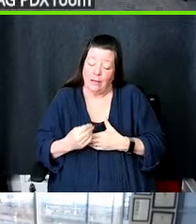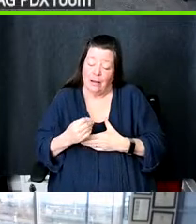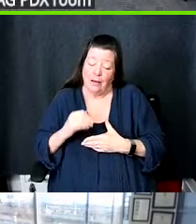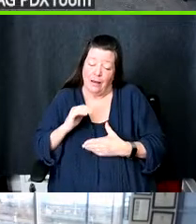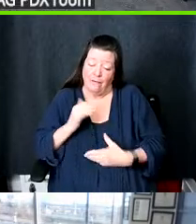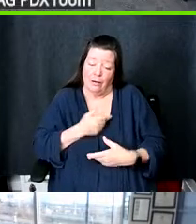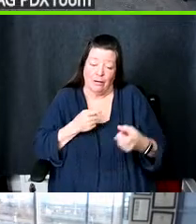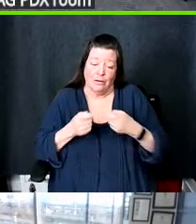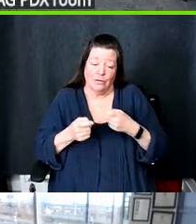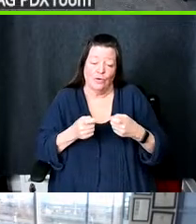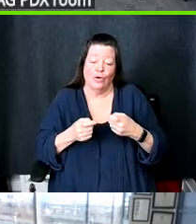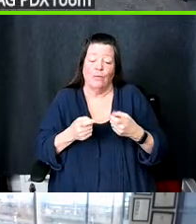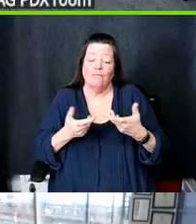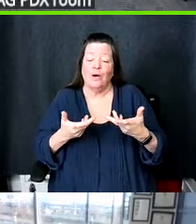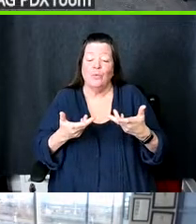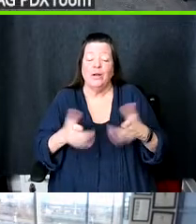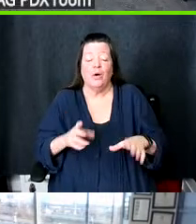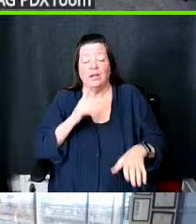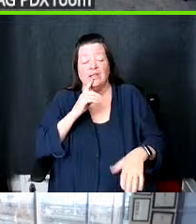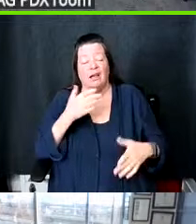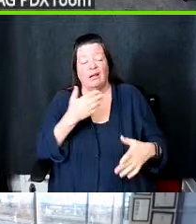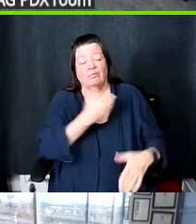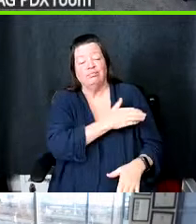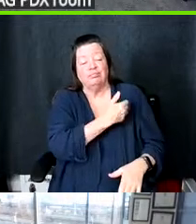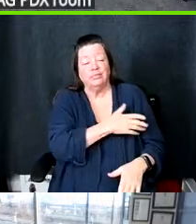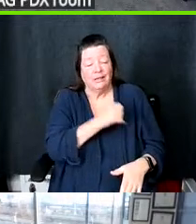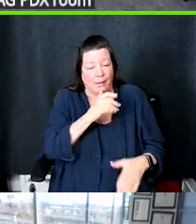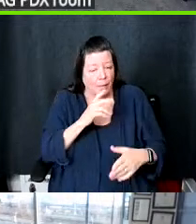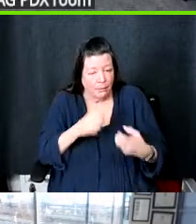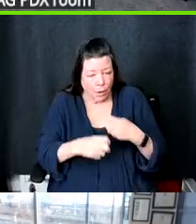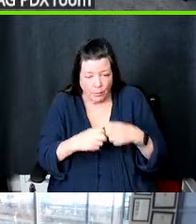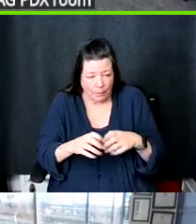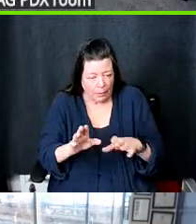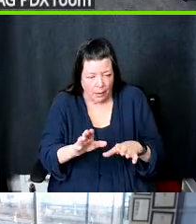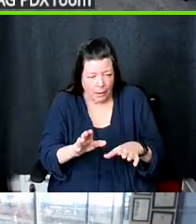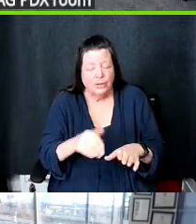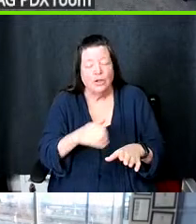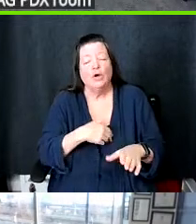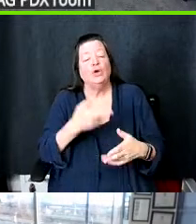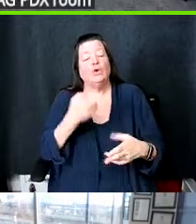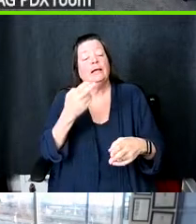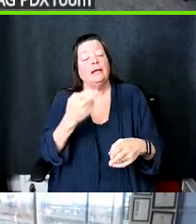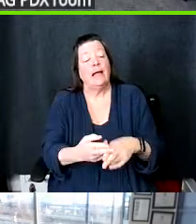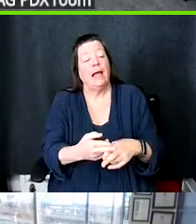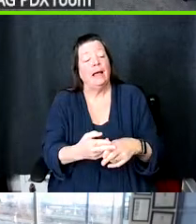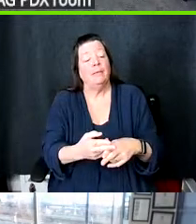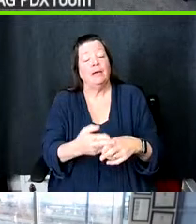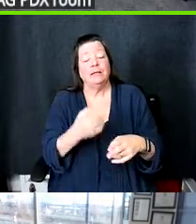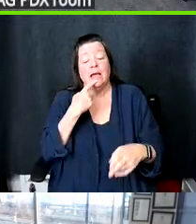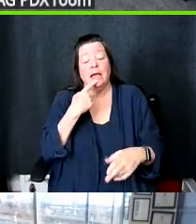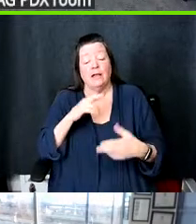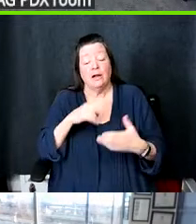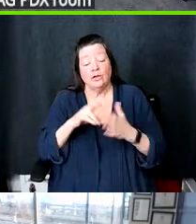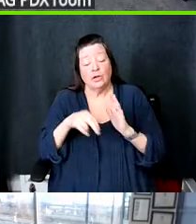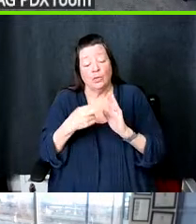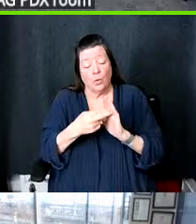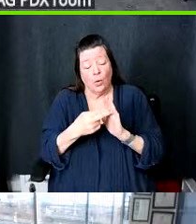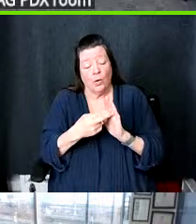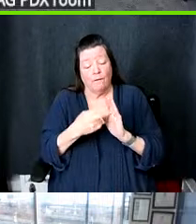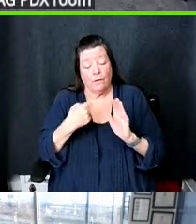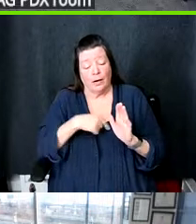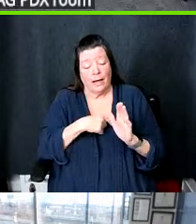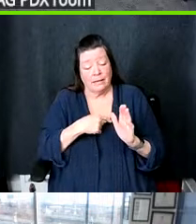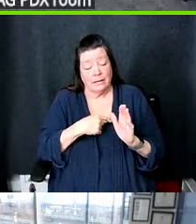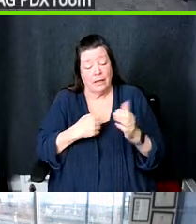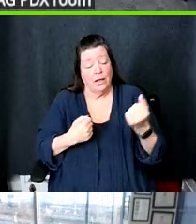well, that's outside the scope. I think you could name in each of these that there's a role for IBR program leadership to play in